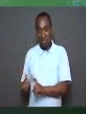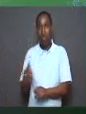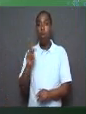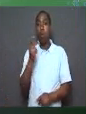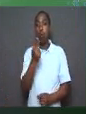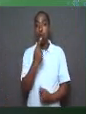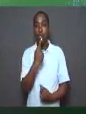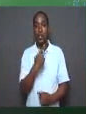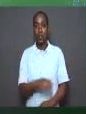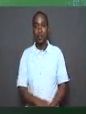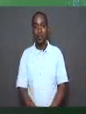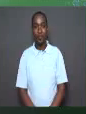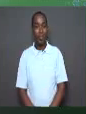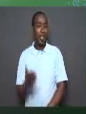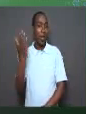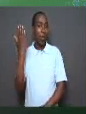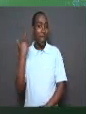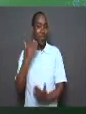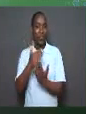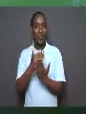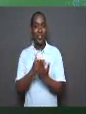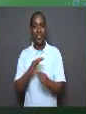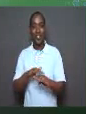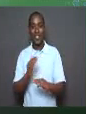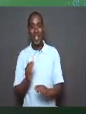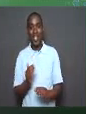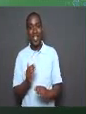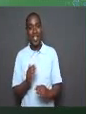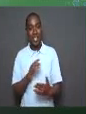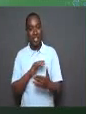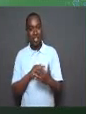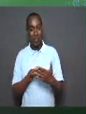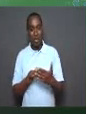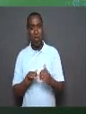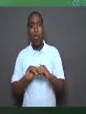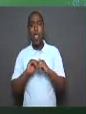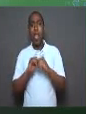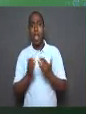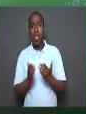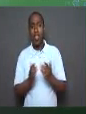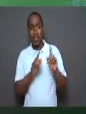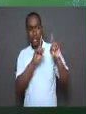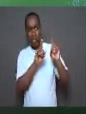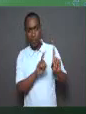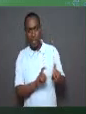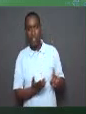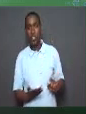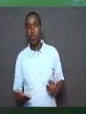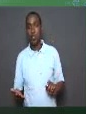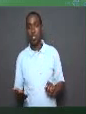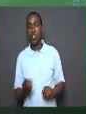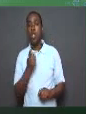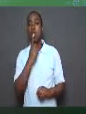proteins. In our last lesson, we studied how to test substances for